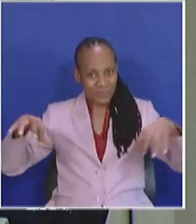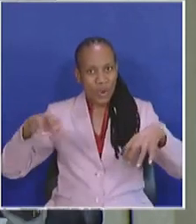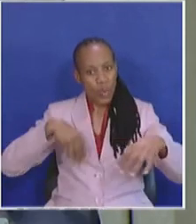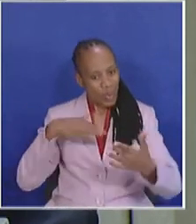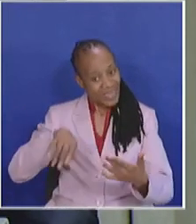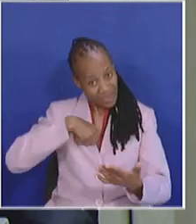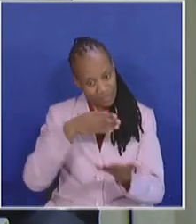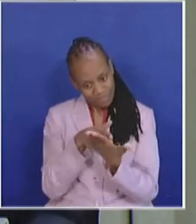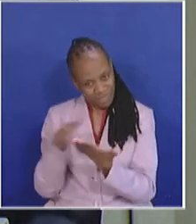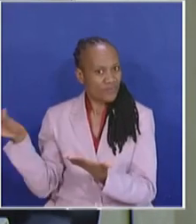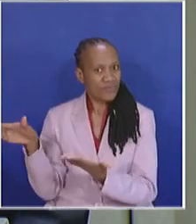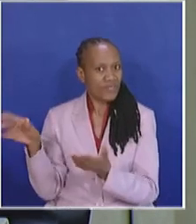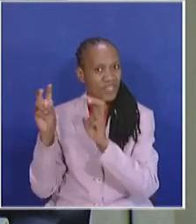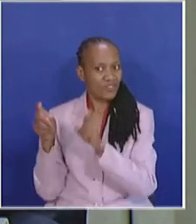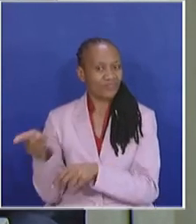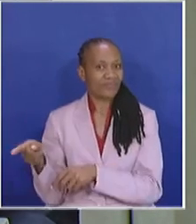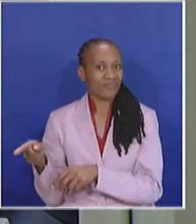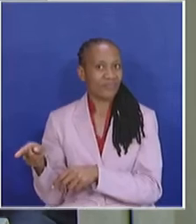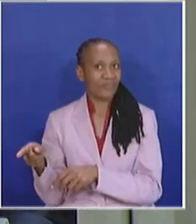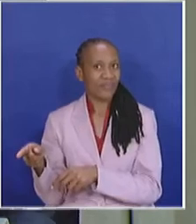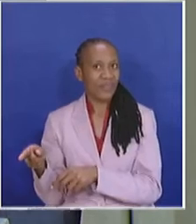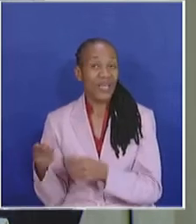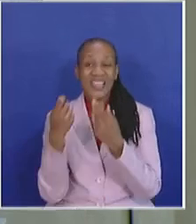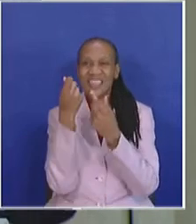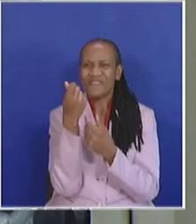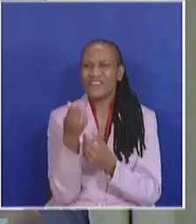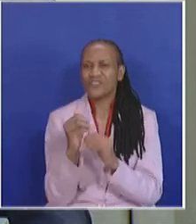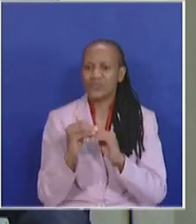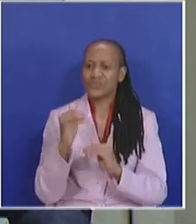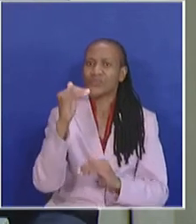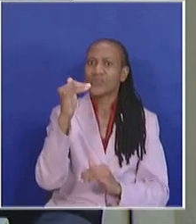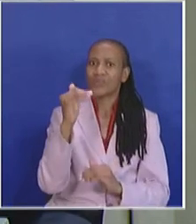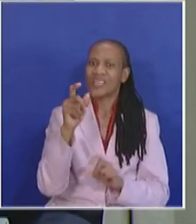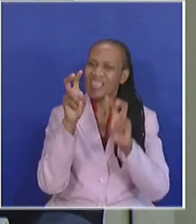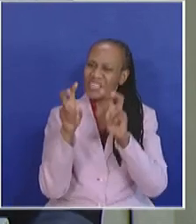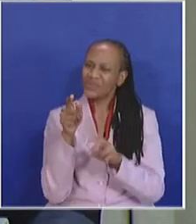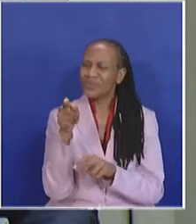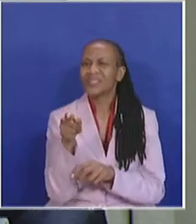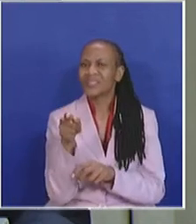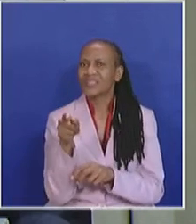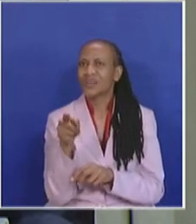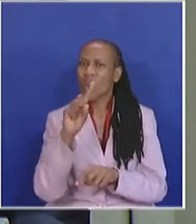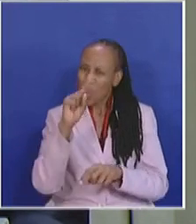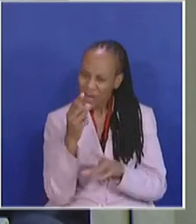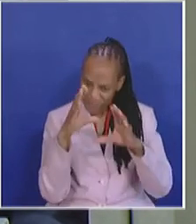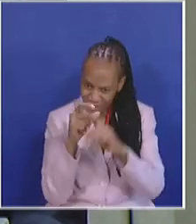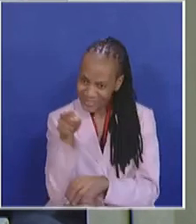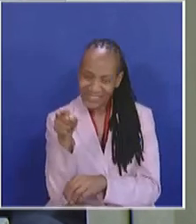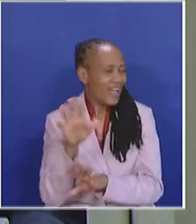the issue of exorbitant fee is not only even the issue of exorbitant fee, it's also